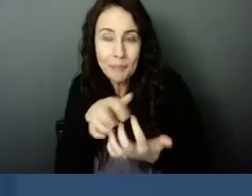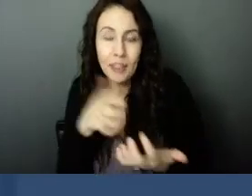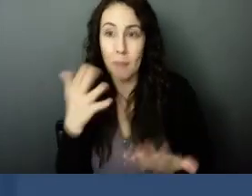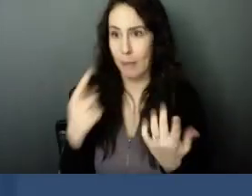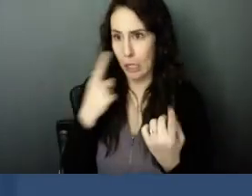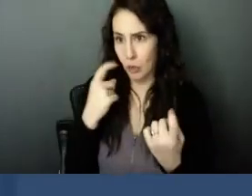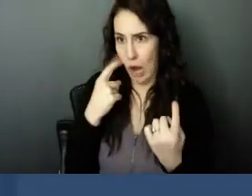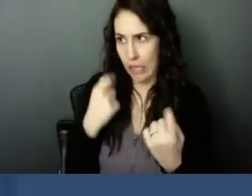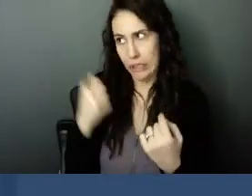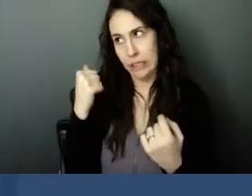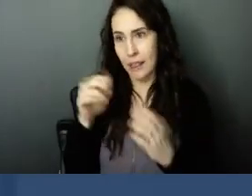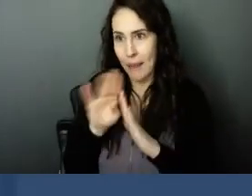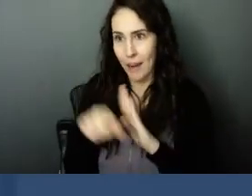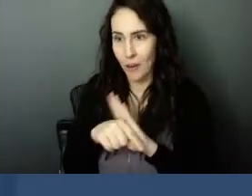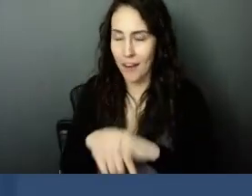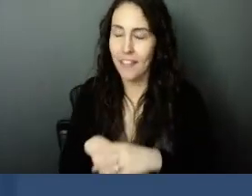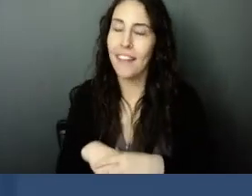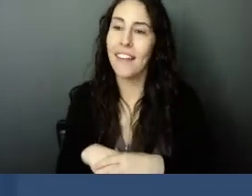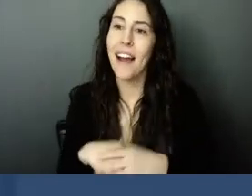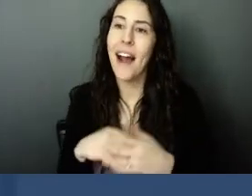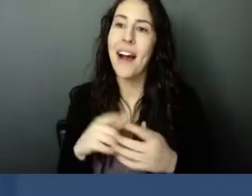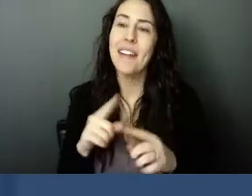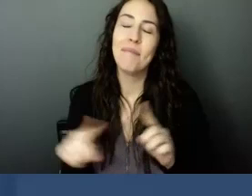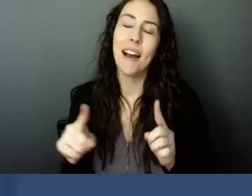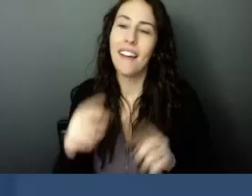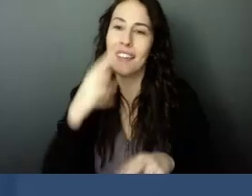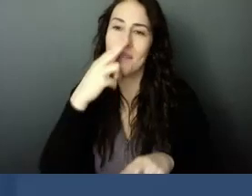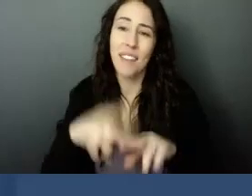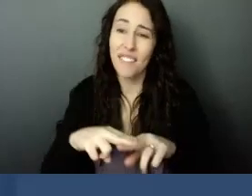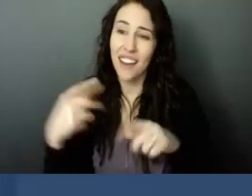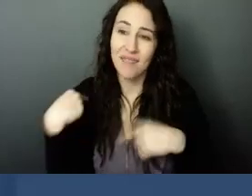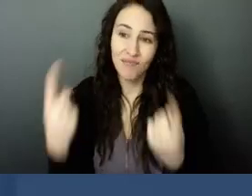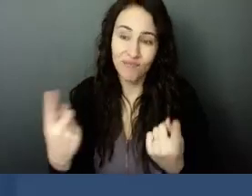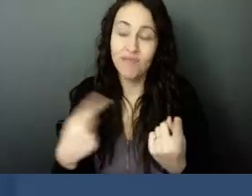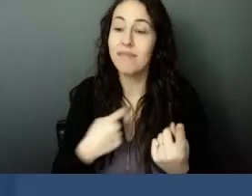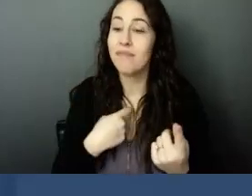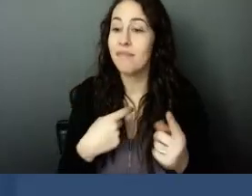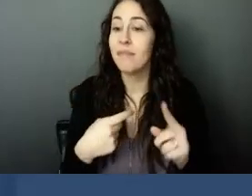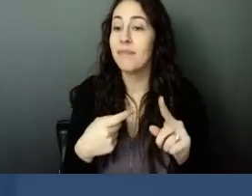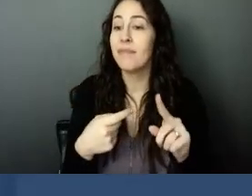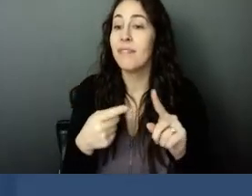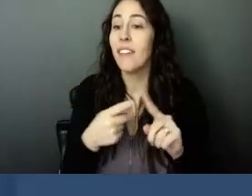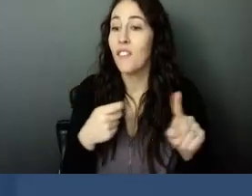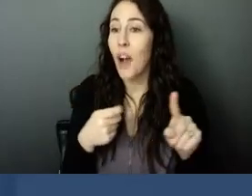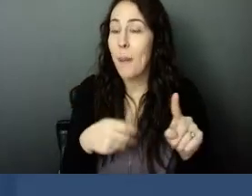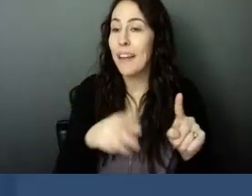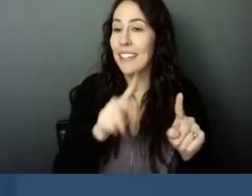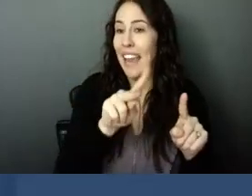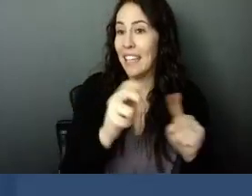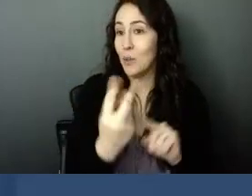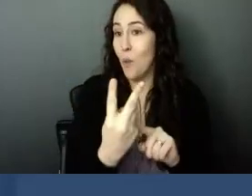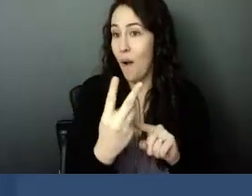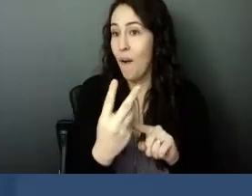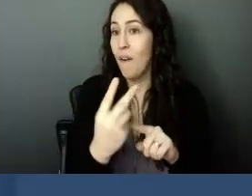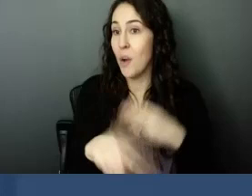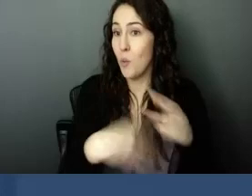background. But it's been fun. I've actually come from the K-12 world. I taught high